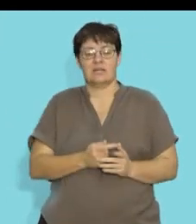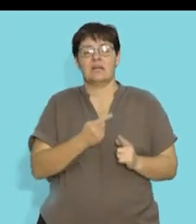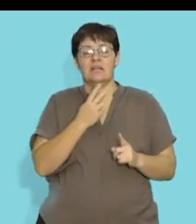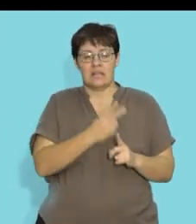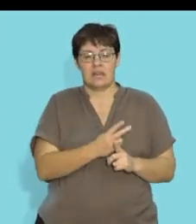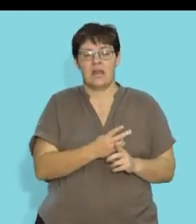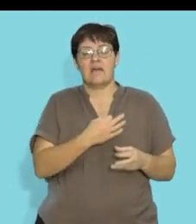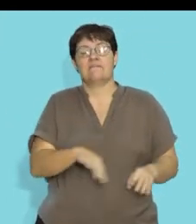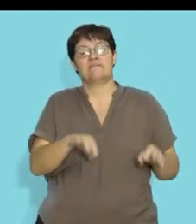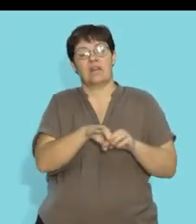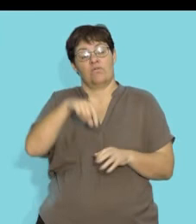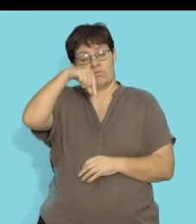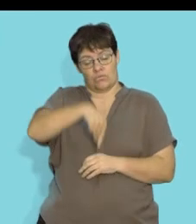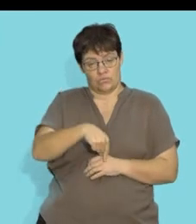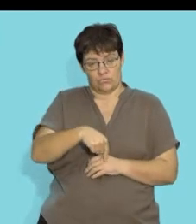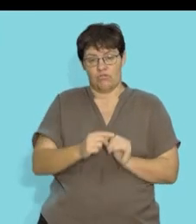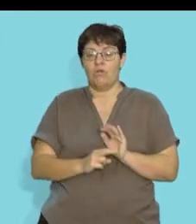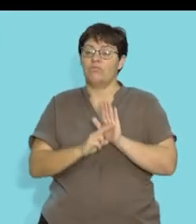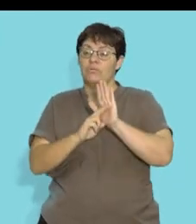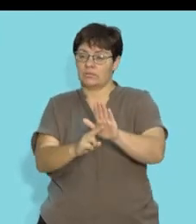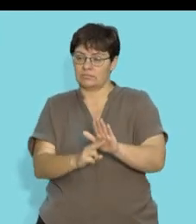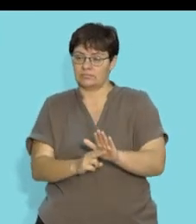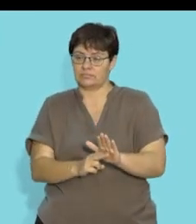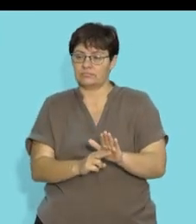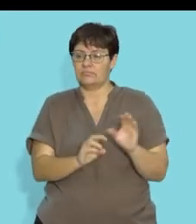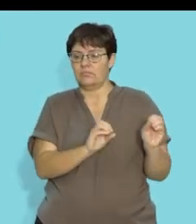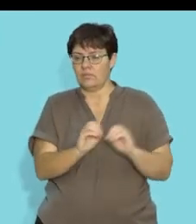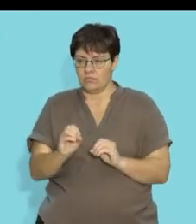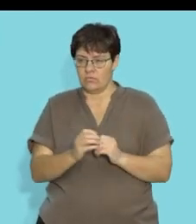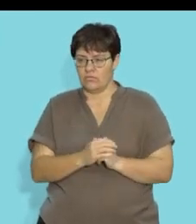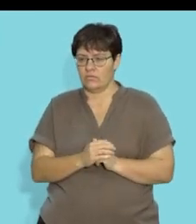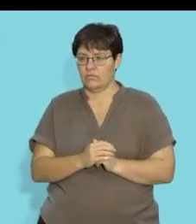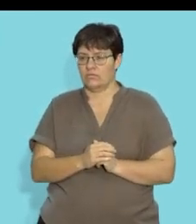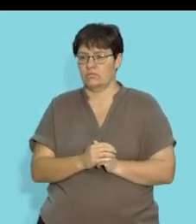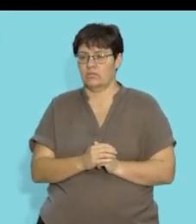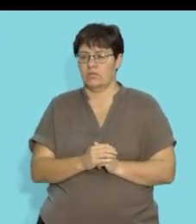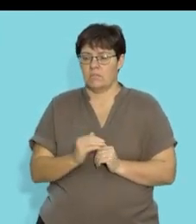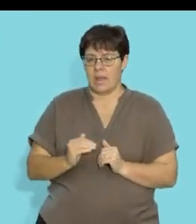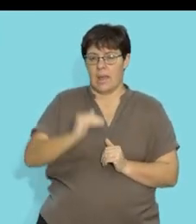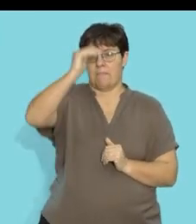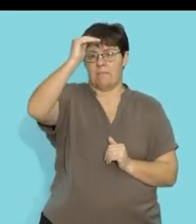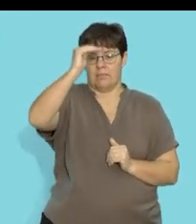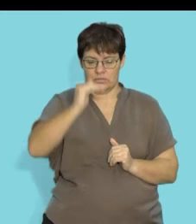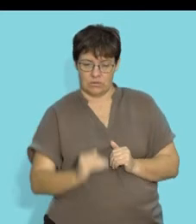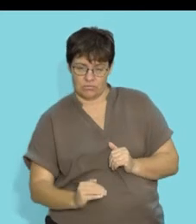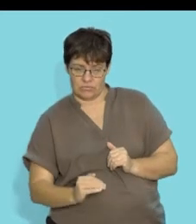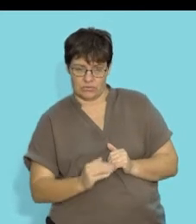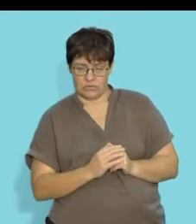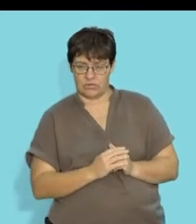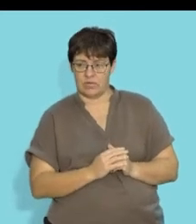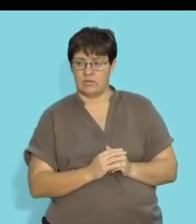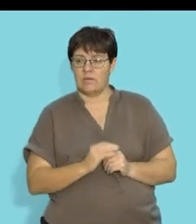vertically. And then the value of q represents the shift of the graph up or down,